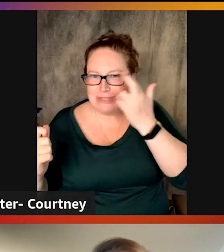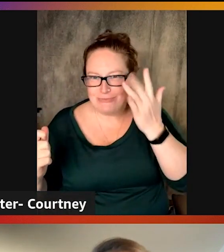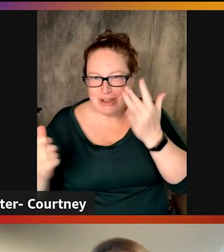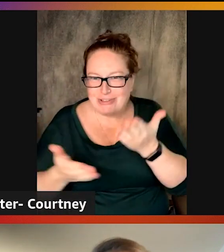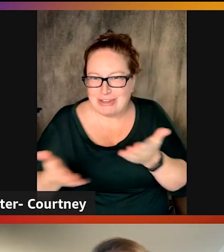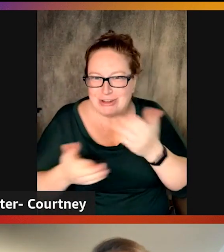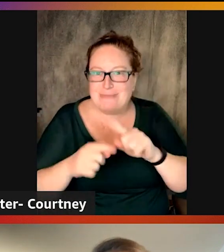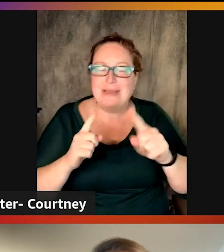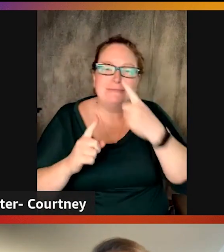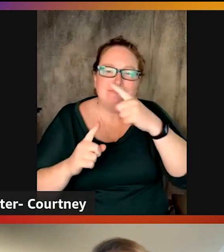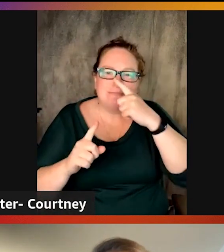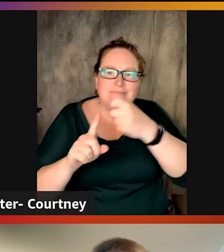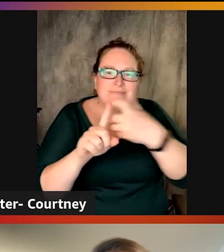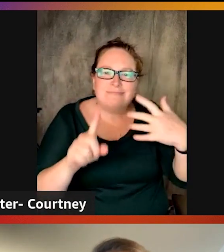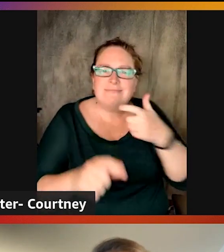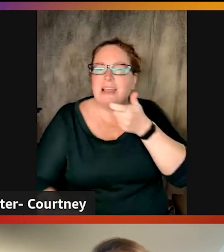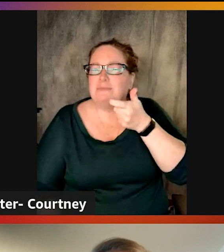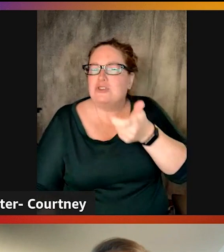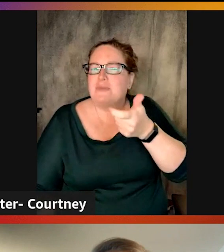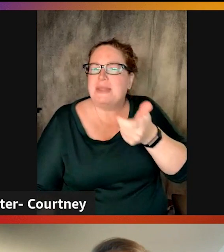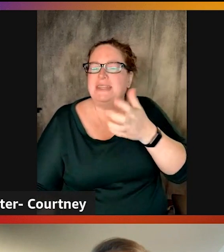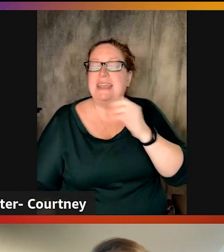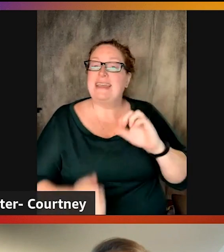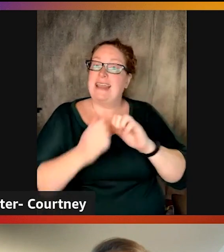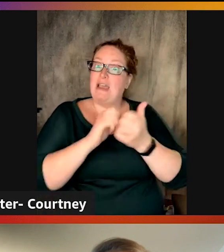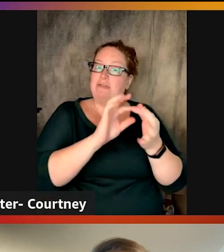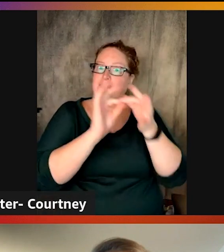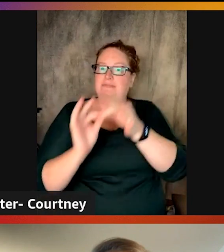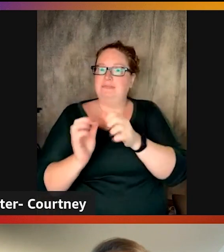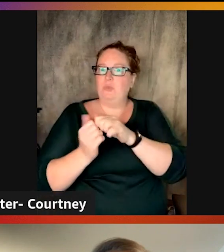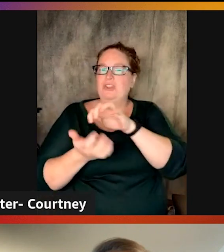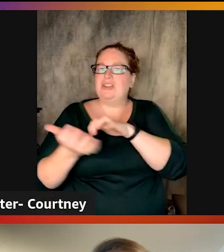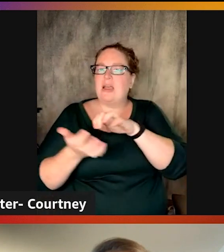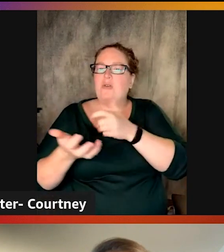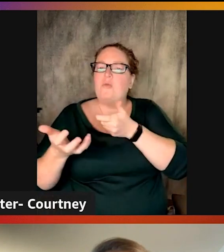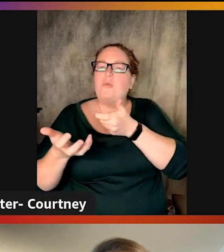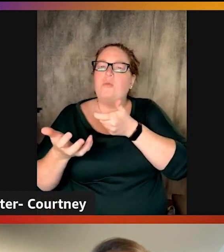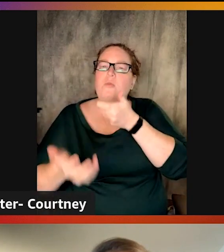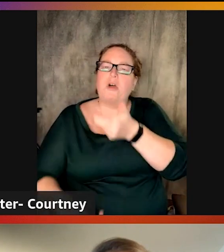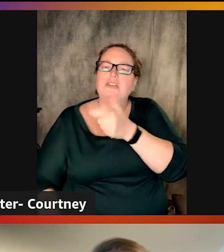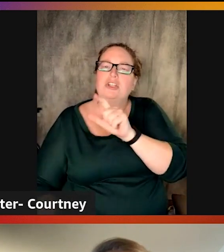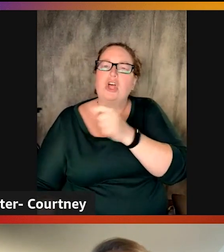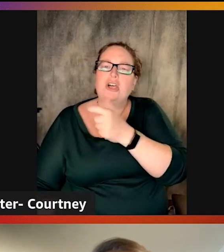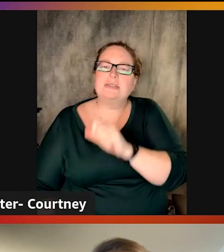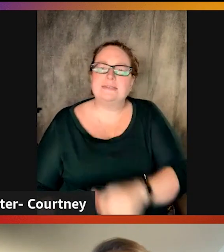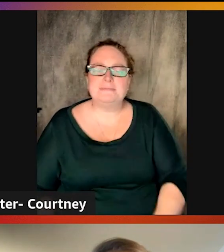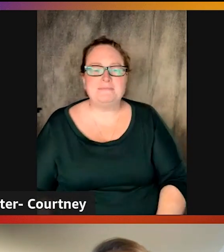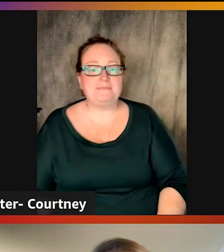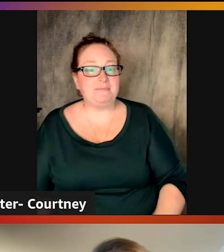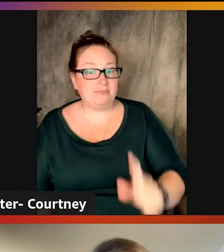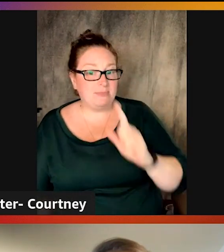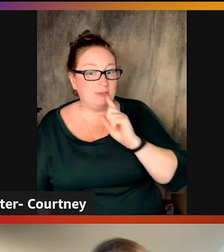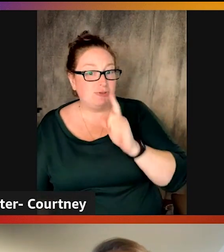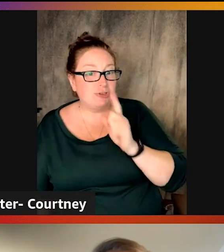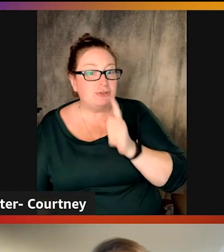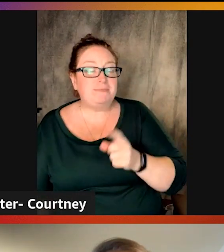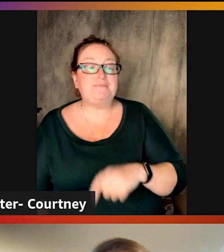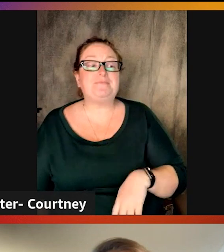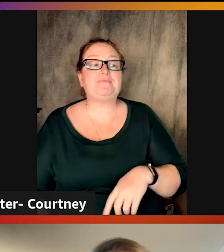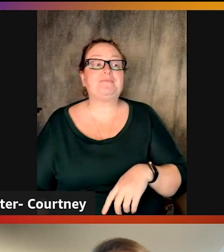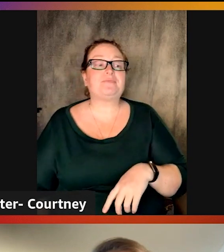about observability and how it ties together in the CloudWatch logs for our customers? For sure. Thanks, Aaron. So first of